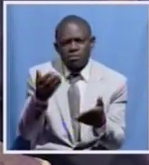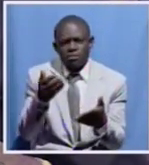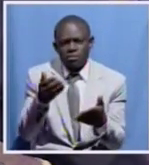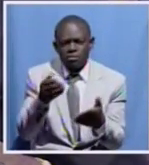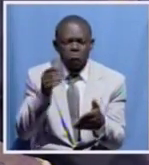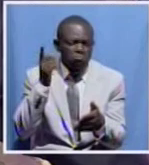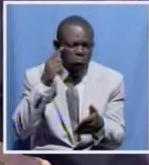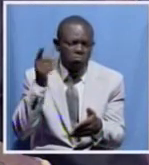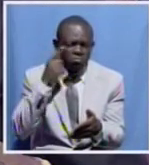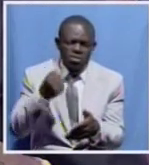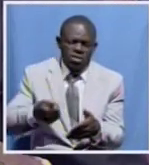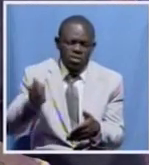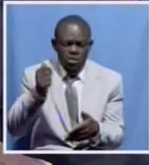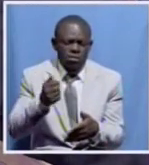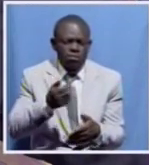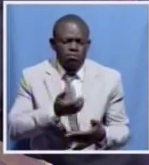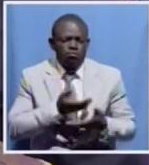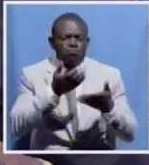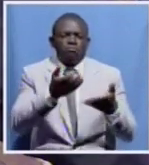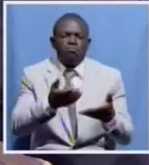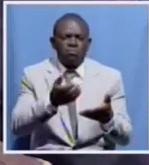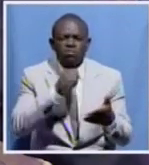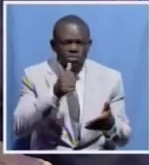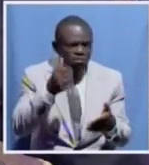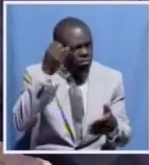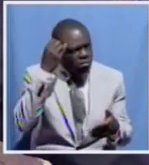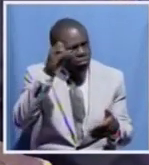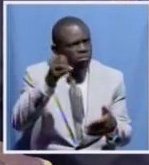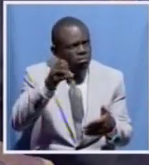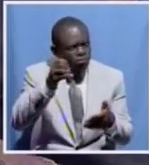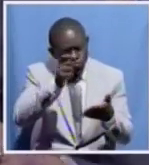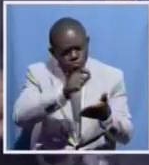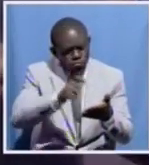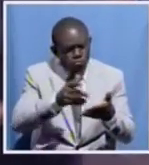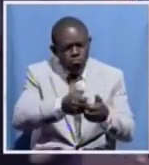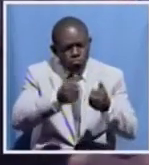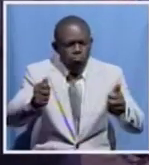and hear him make the sentiments. It makes a difference when I hear something from